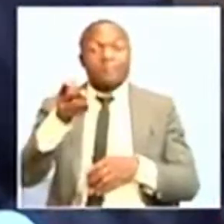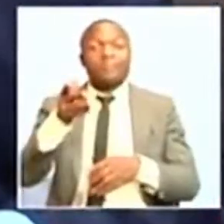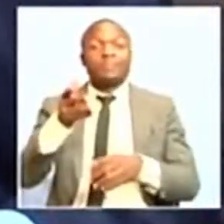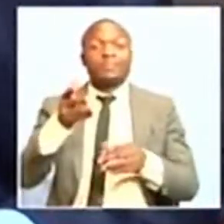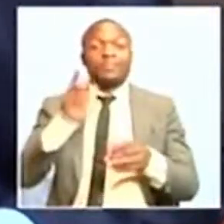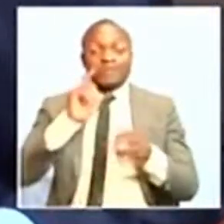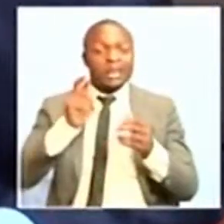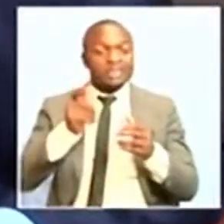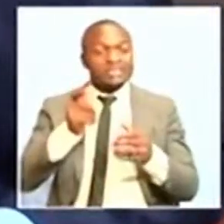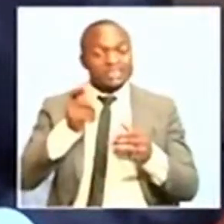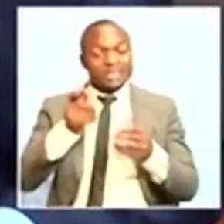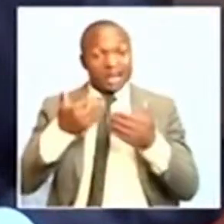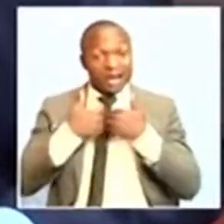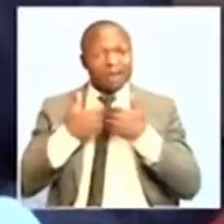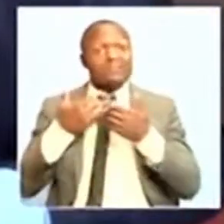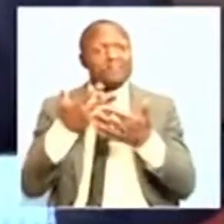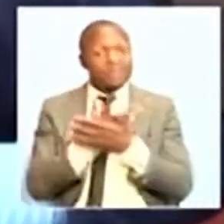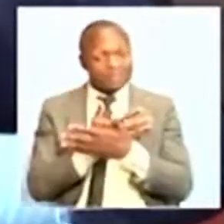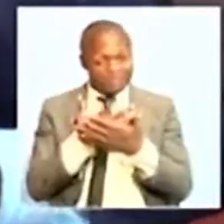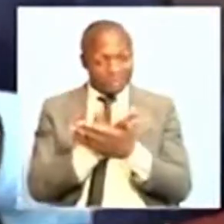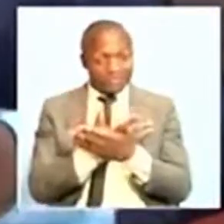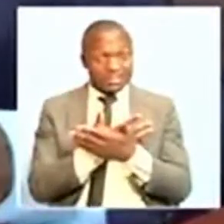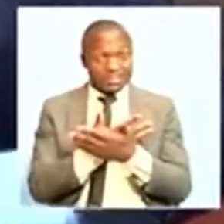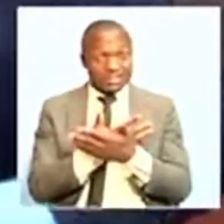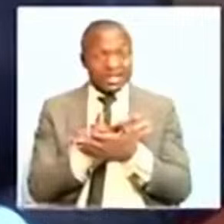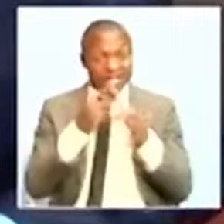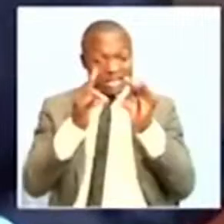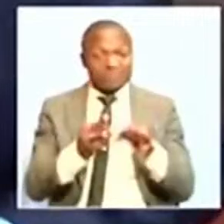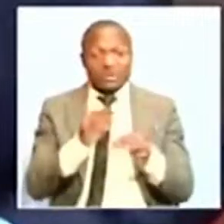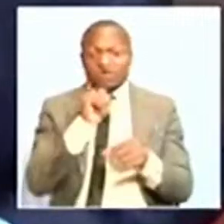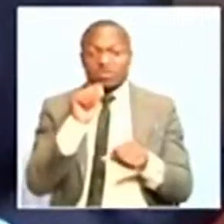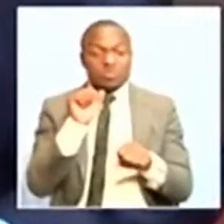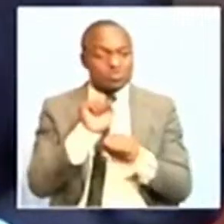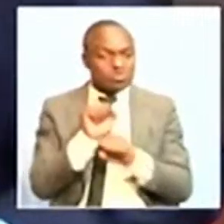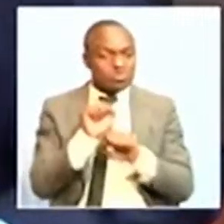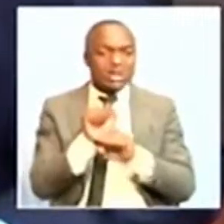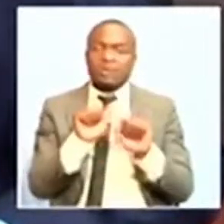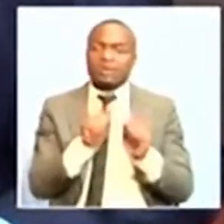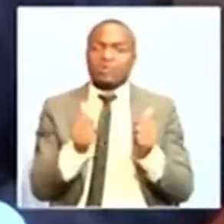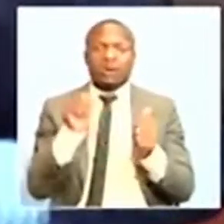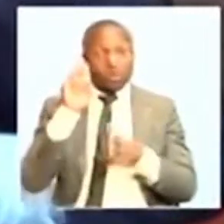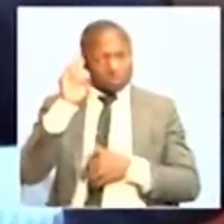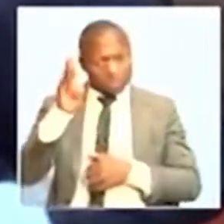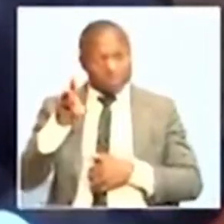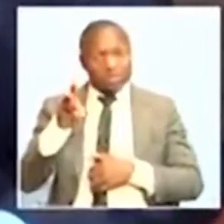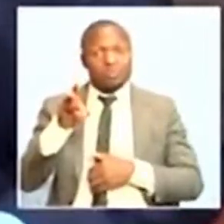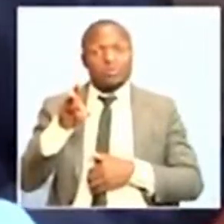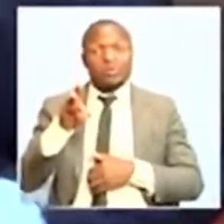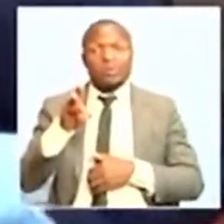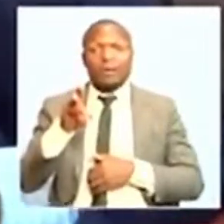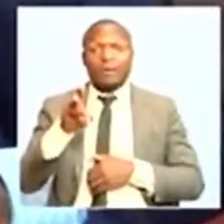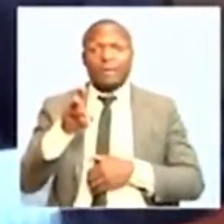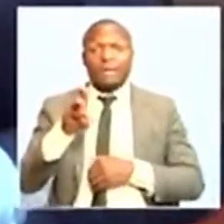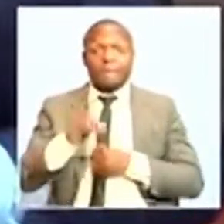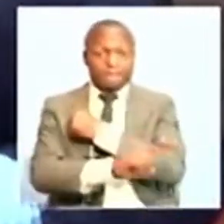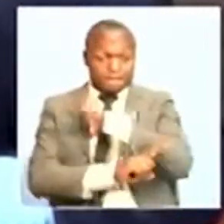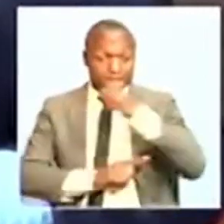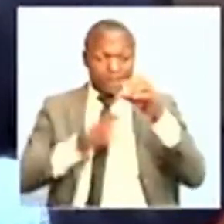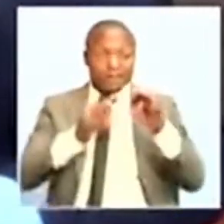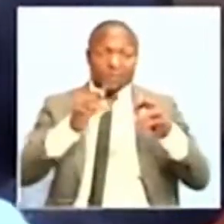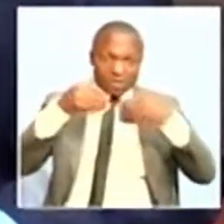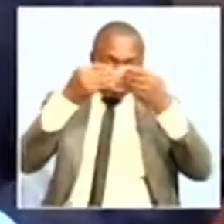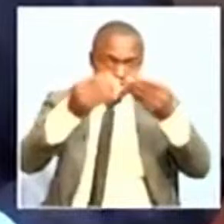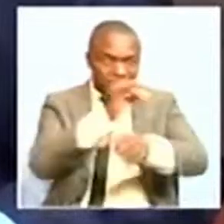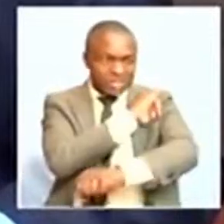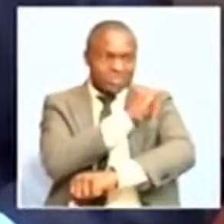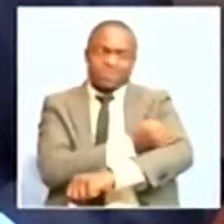that should I not do my job properly, I'll be prosecuted. If you give them some immunity of